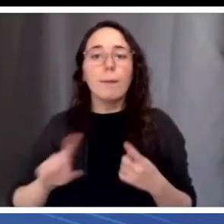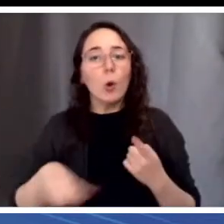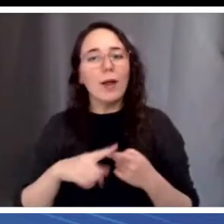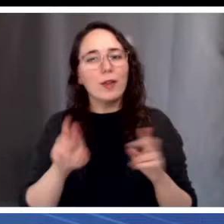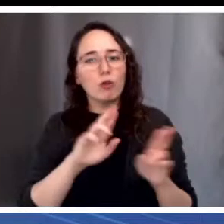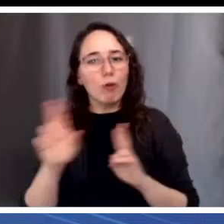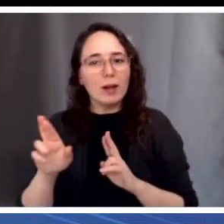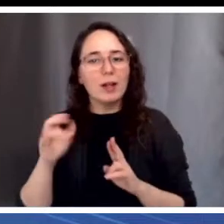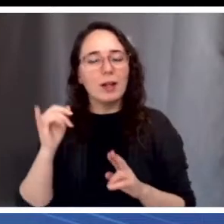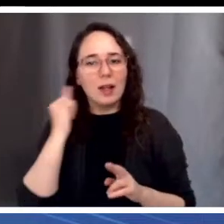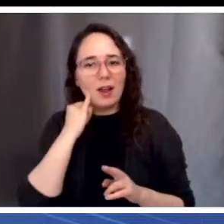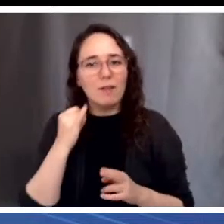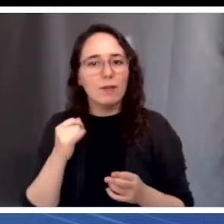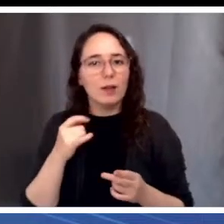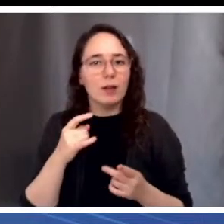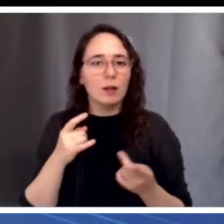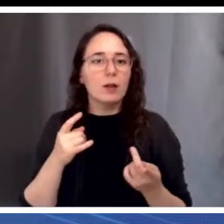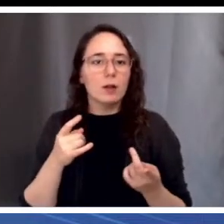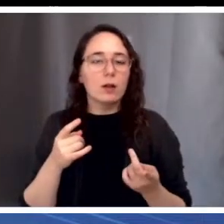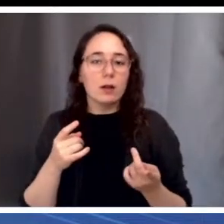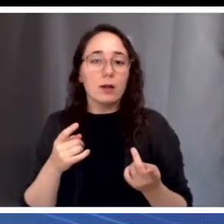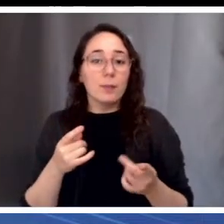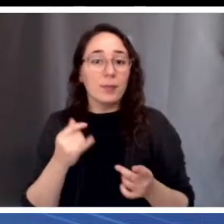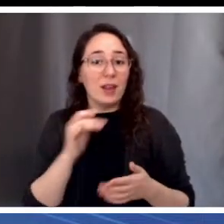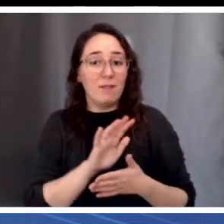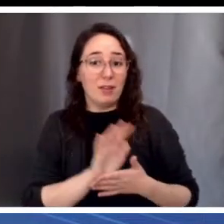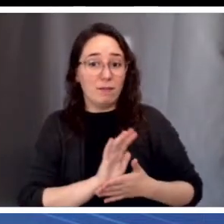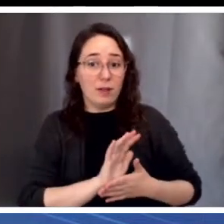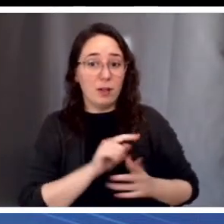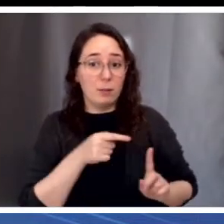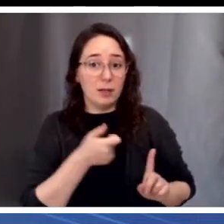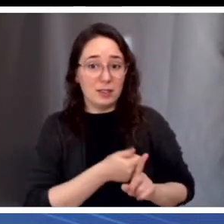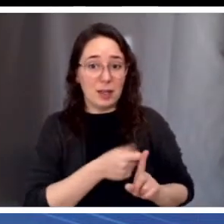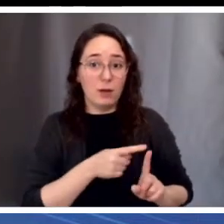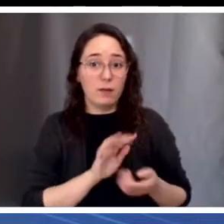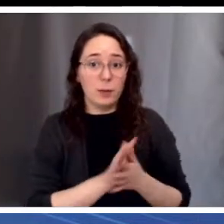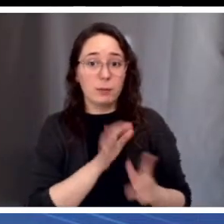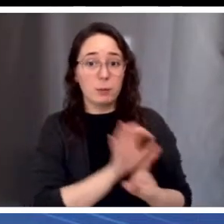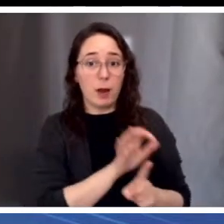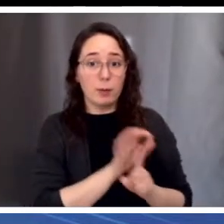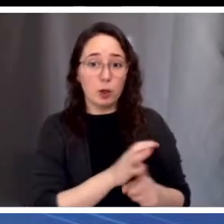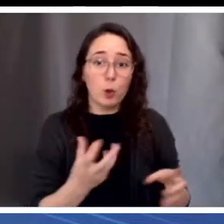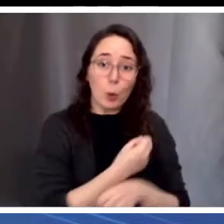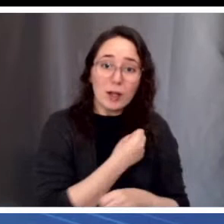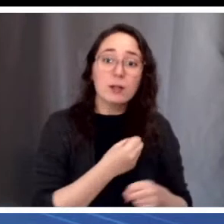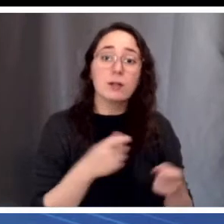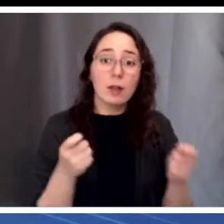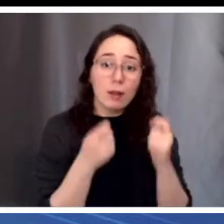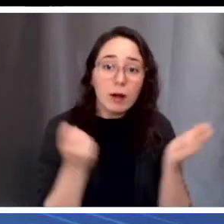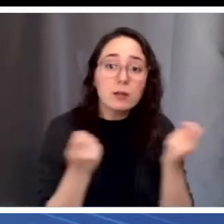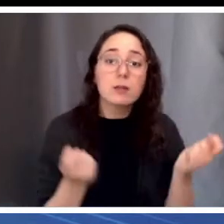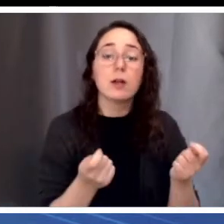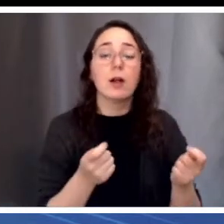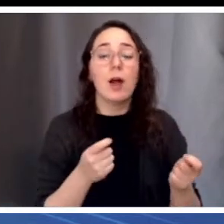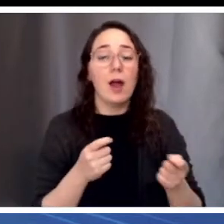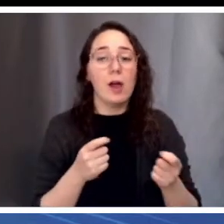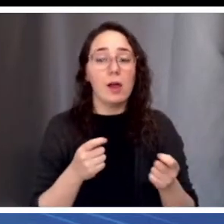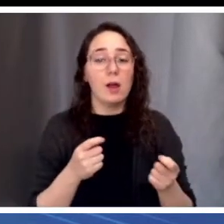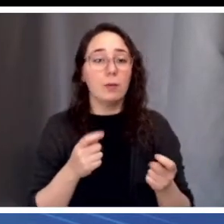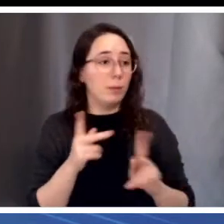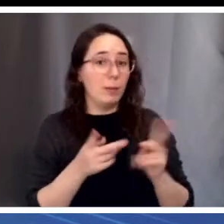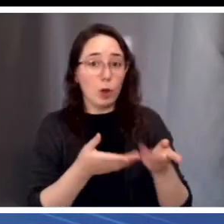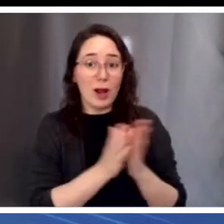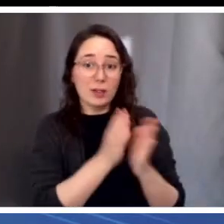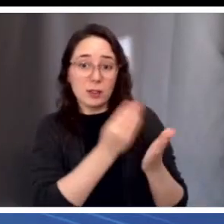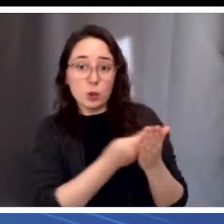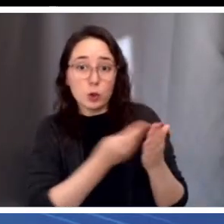So that should it take a journey, and I pray that it does, past the festival level, then that media goes along that journey. So when